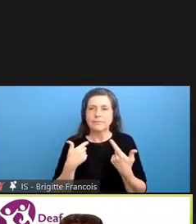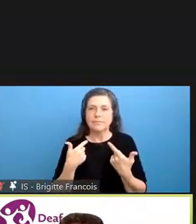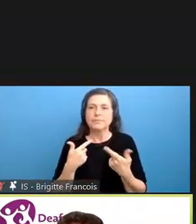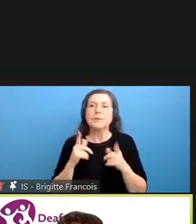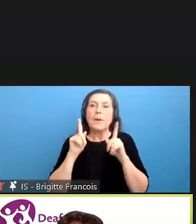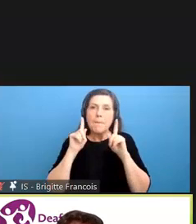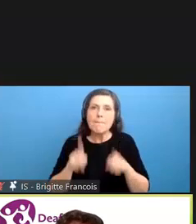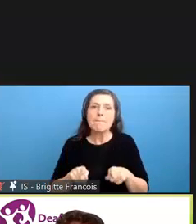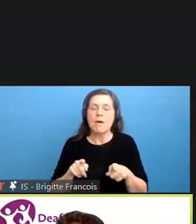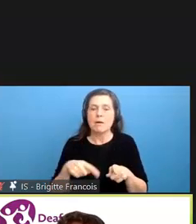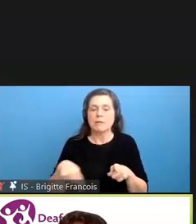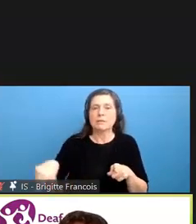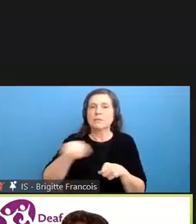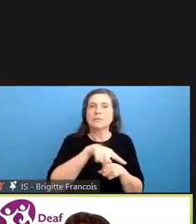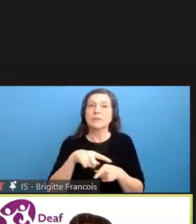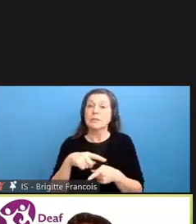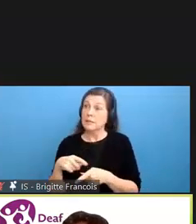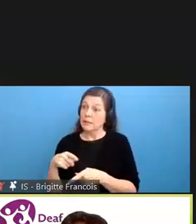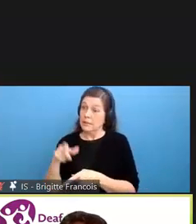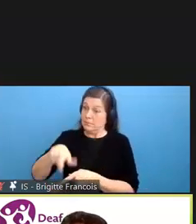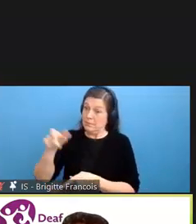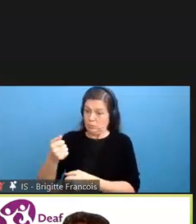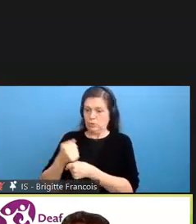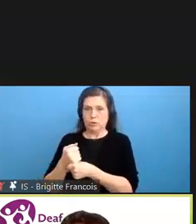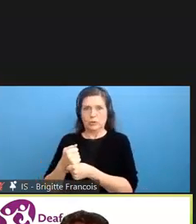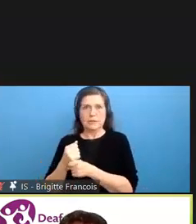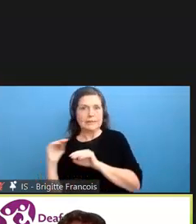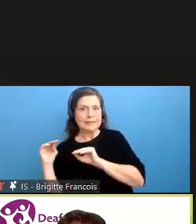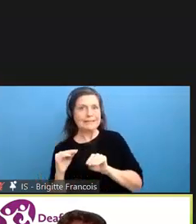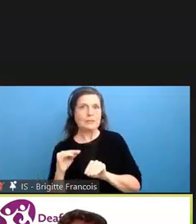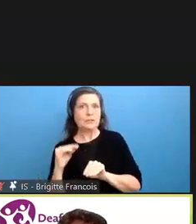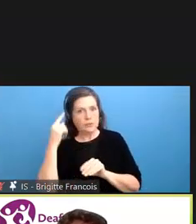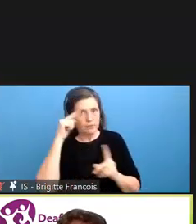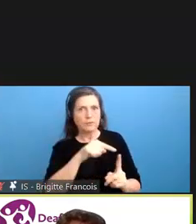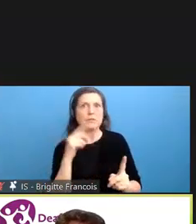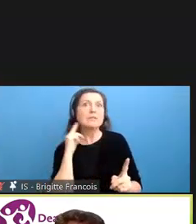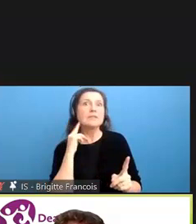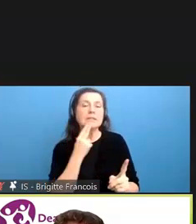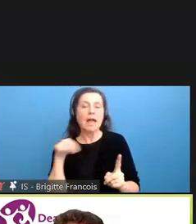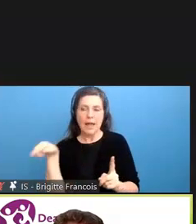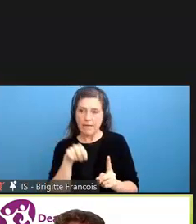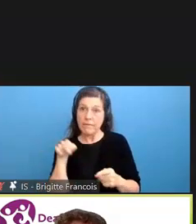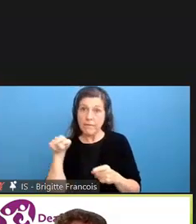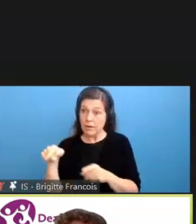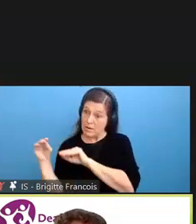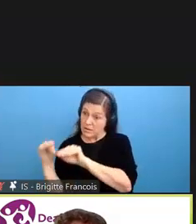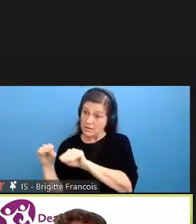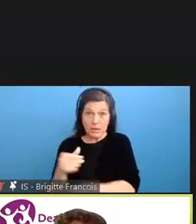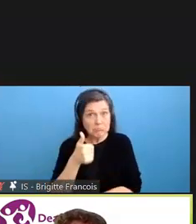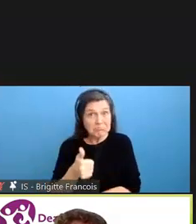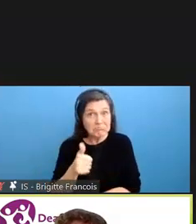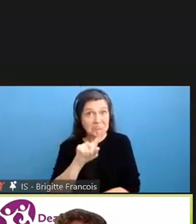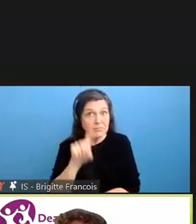raise the profile of teachers of the deaf, making sure that they are specialists, that they have got the right training,